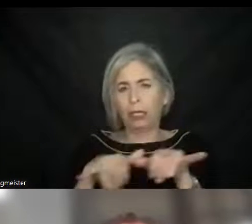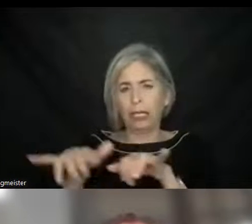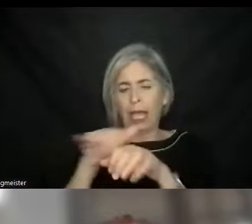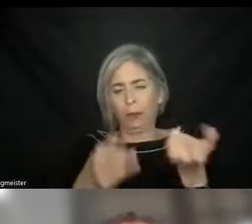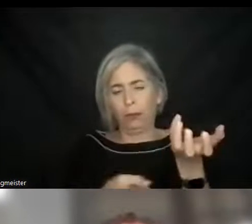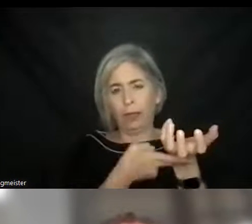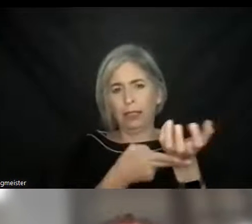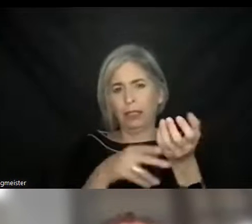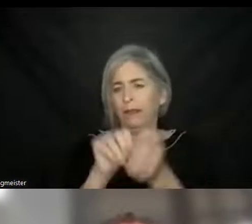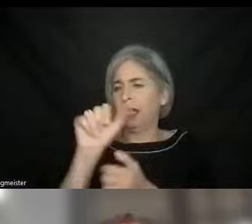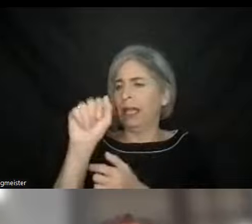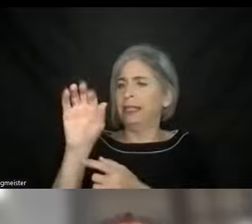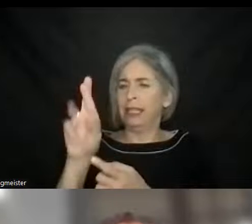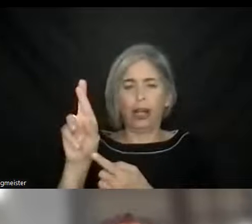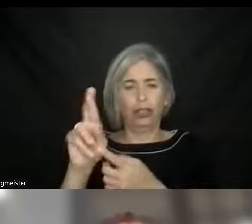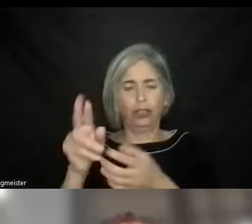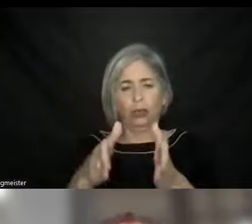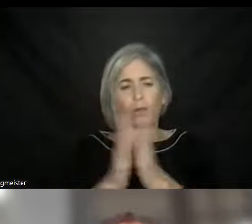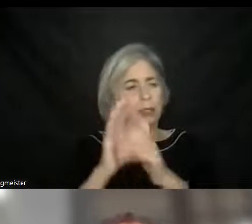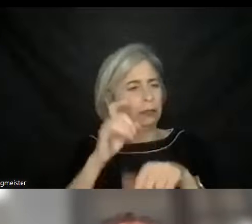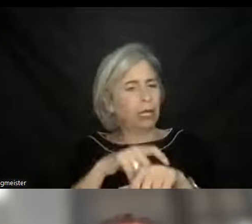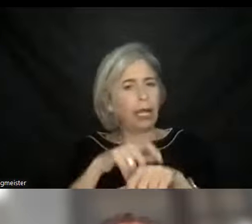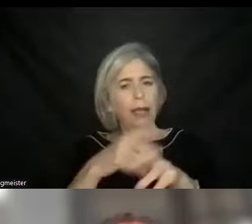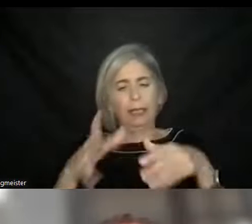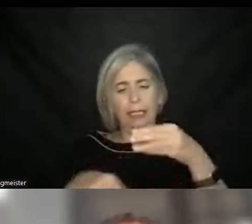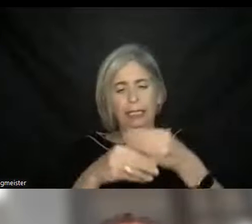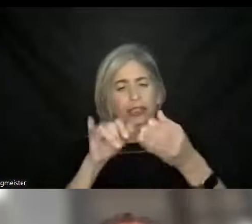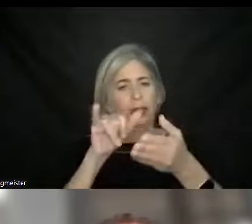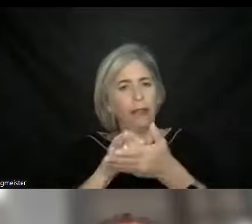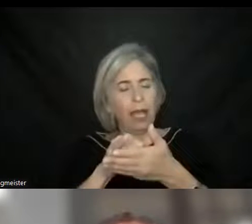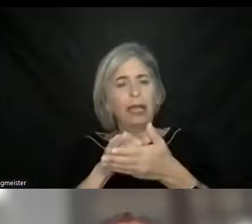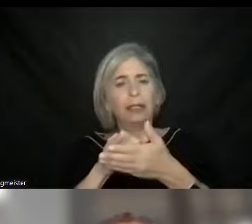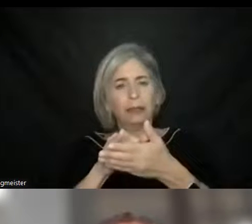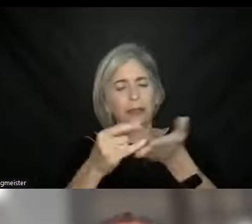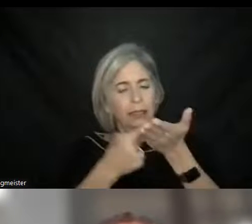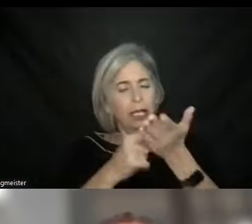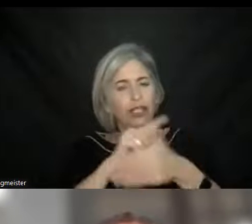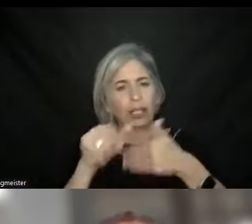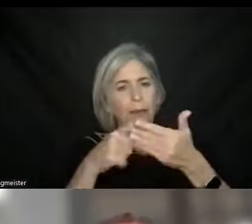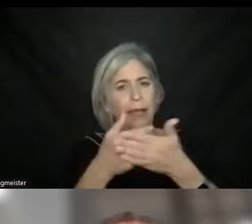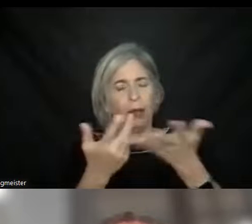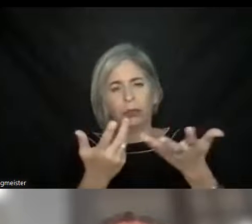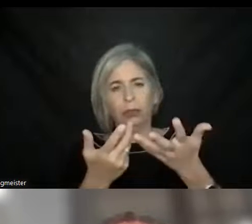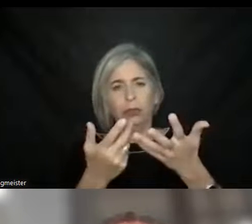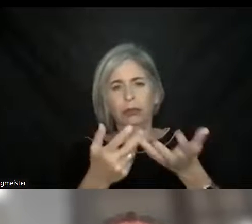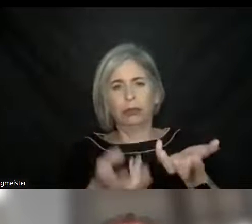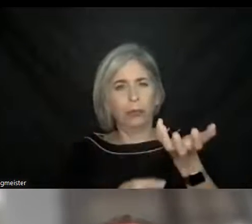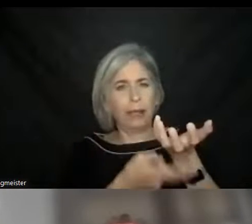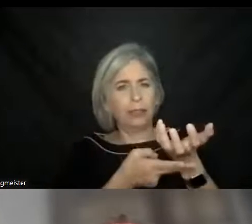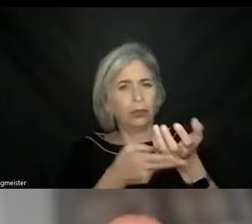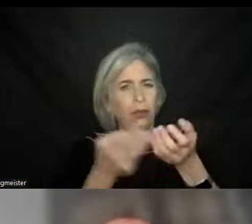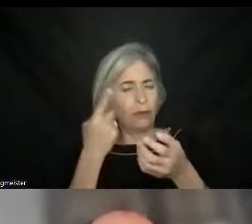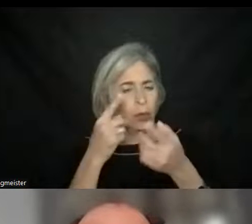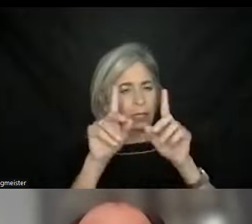of ACRs for quite some time. In addition to that, we've had discussion about a common repository of independent test